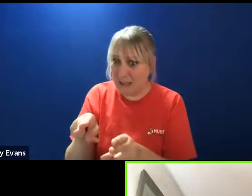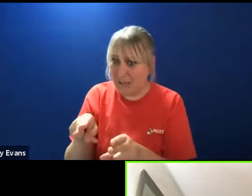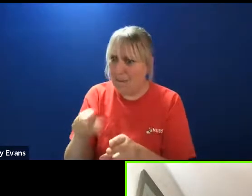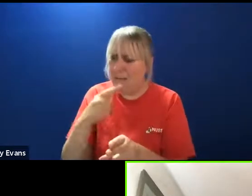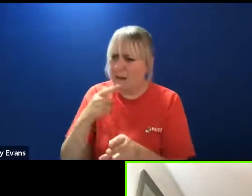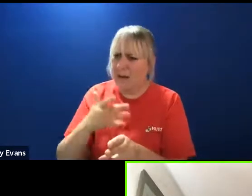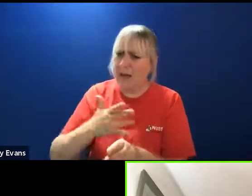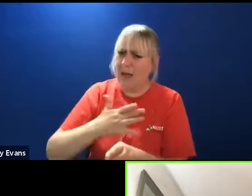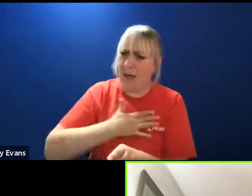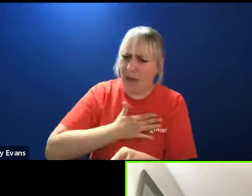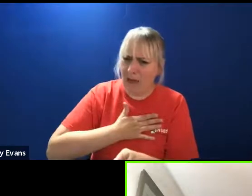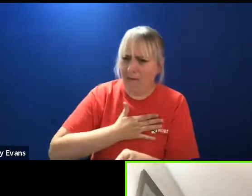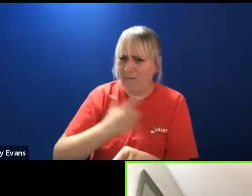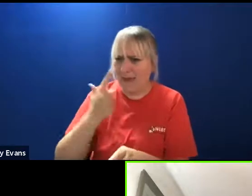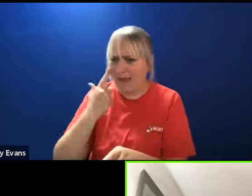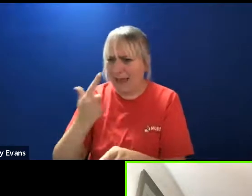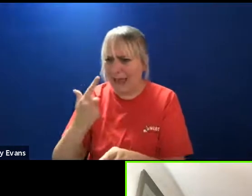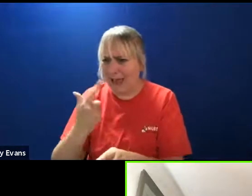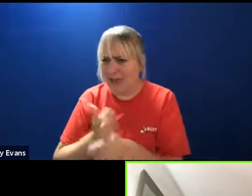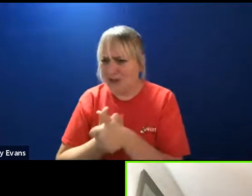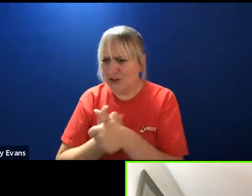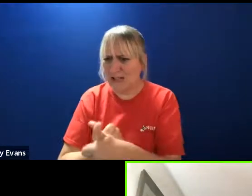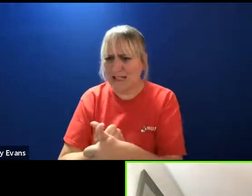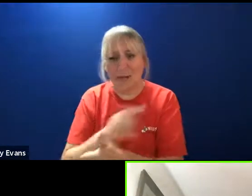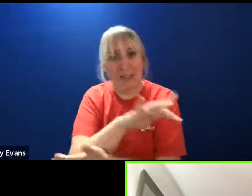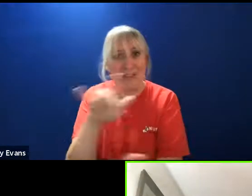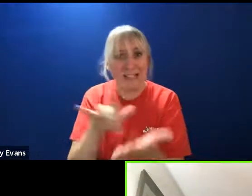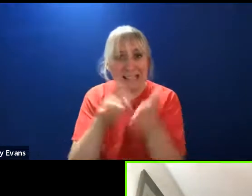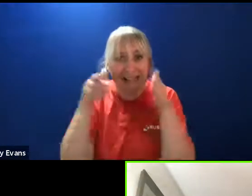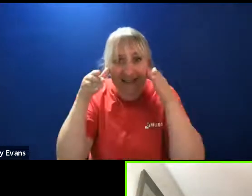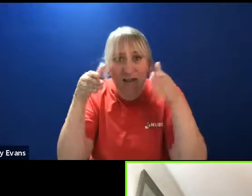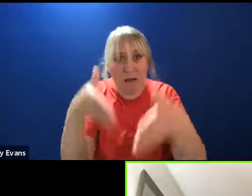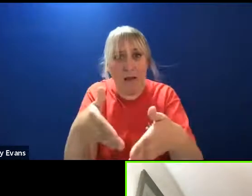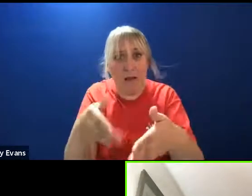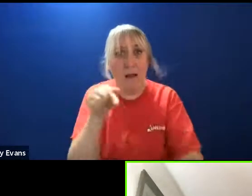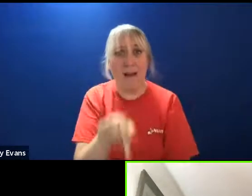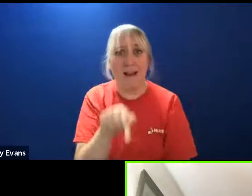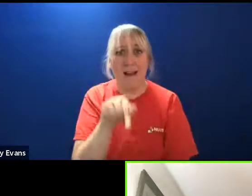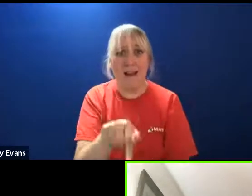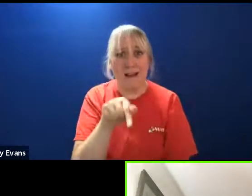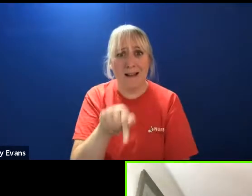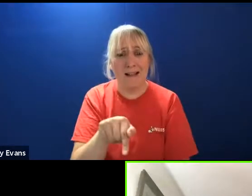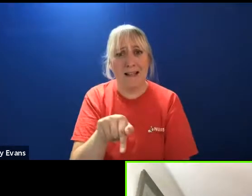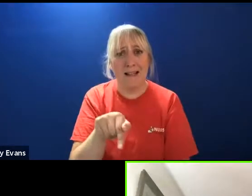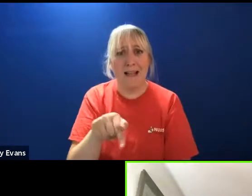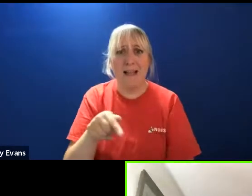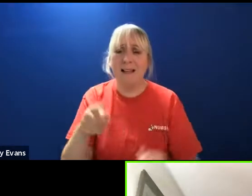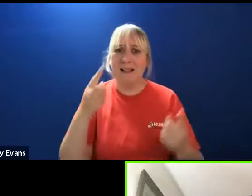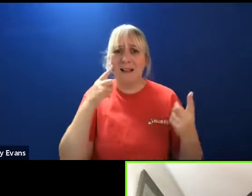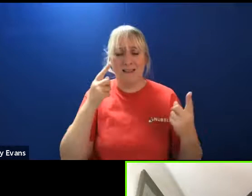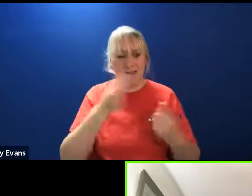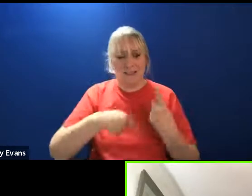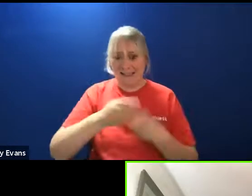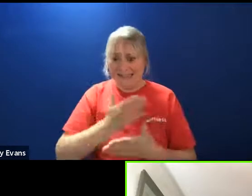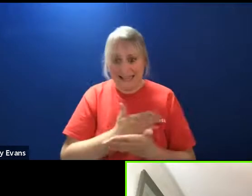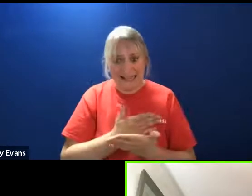care, and solidarity right at its heart and right at its center. And that's again a theme that comes out in all of